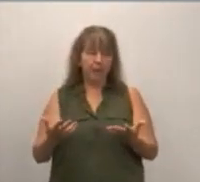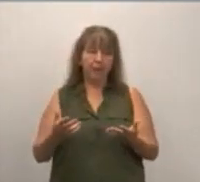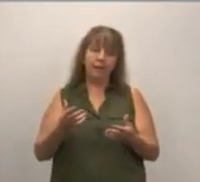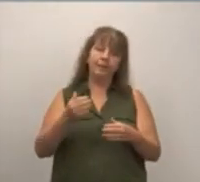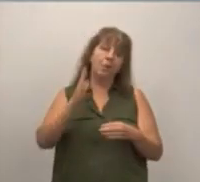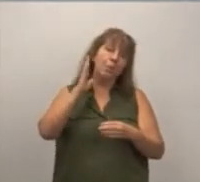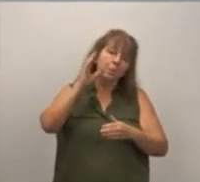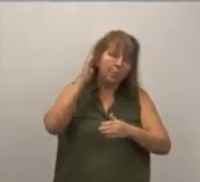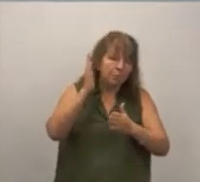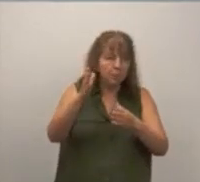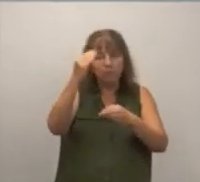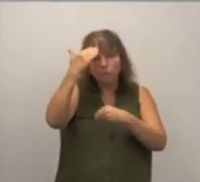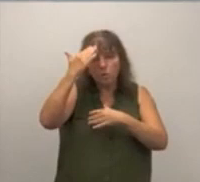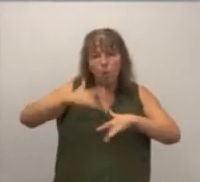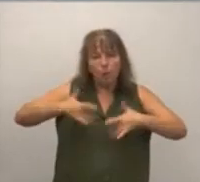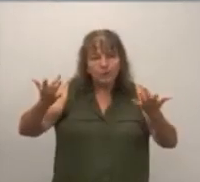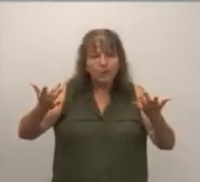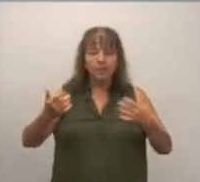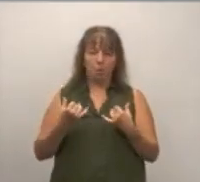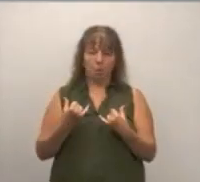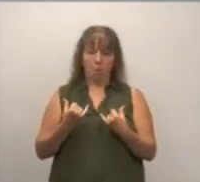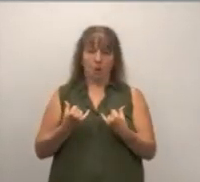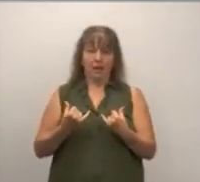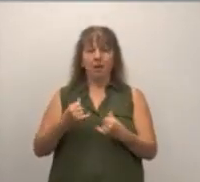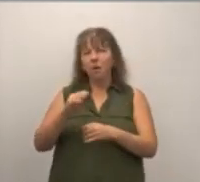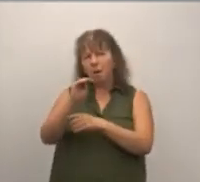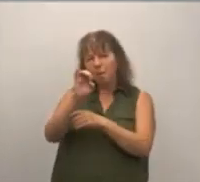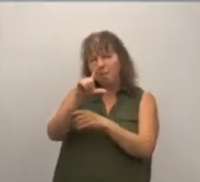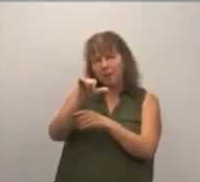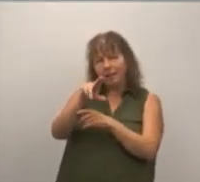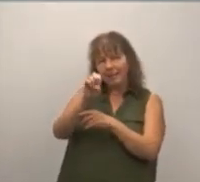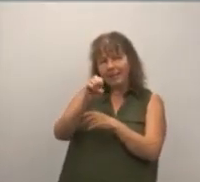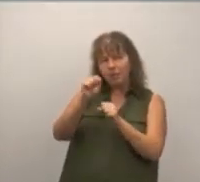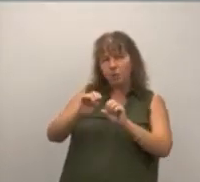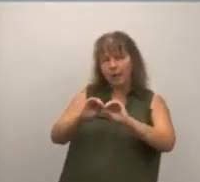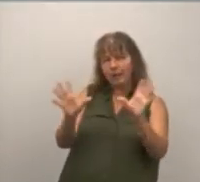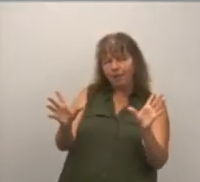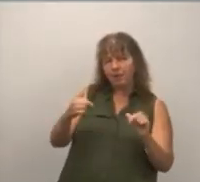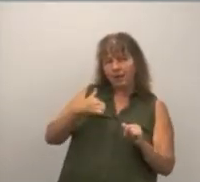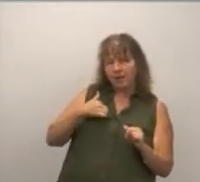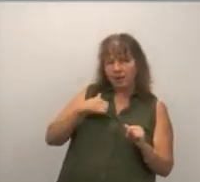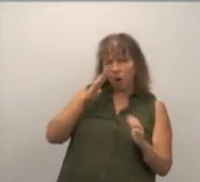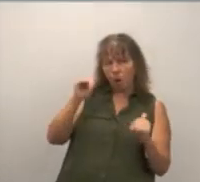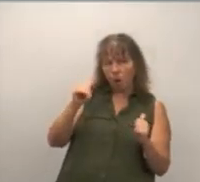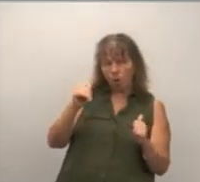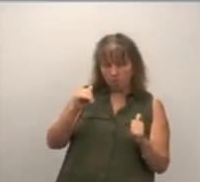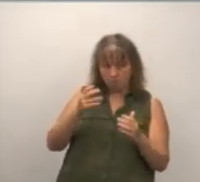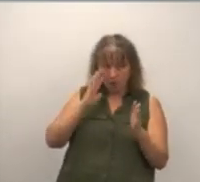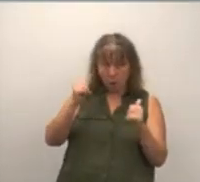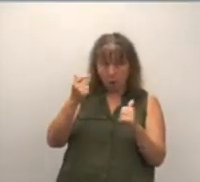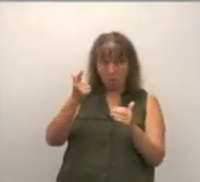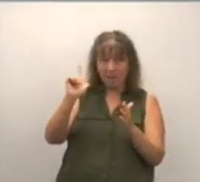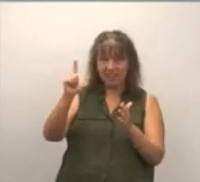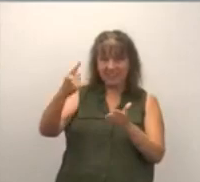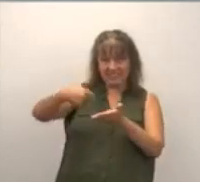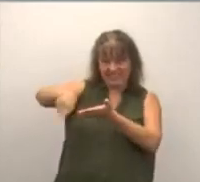mailings, we're at the point, and Melanie, maybe you can clarify this, that we're hoping for later next week.